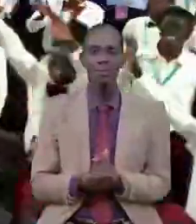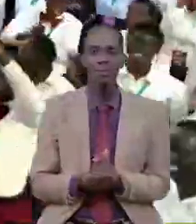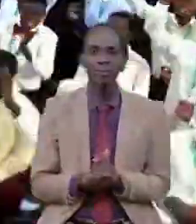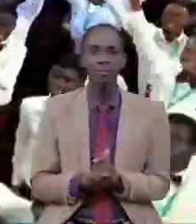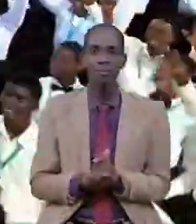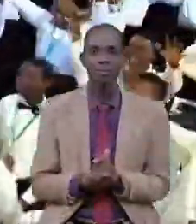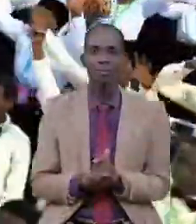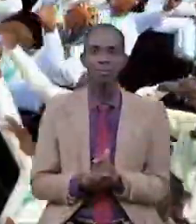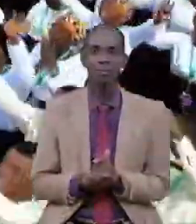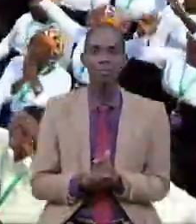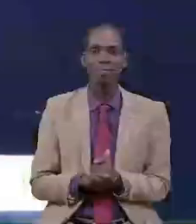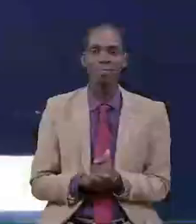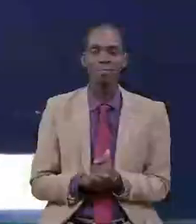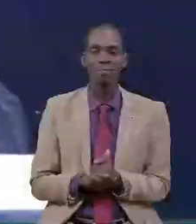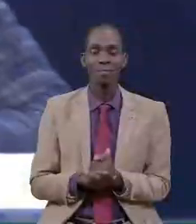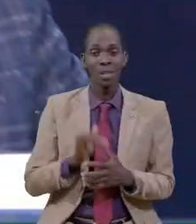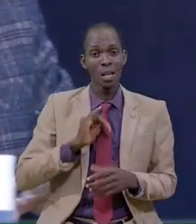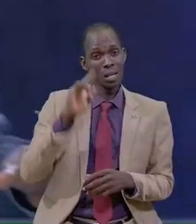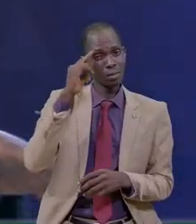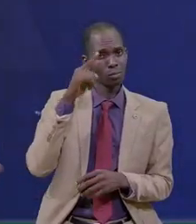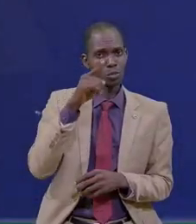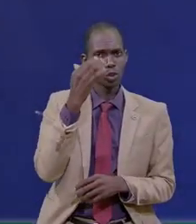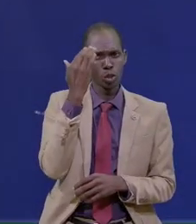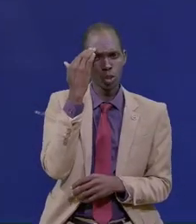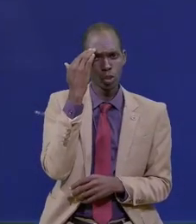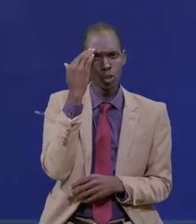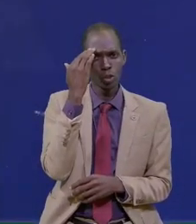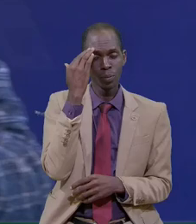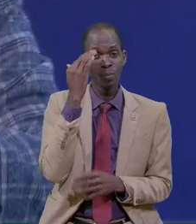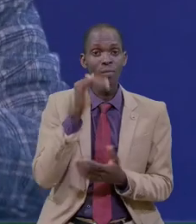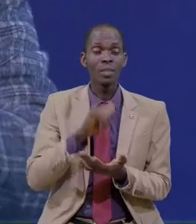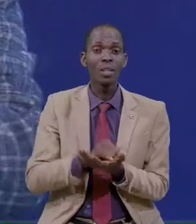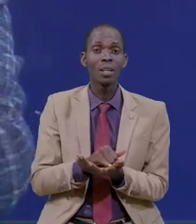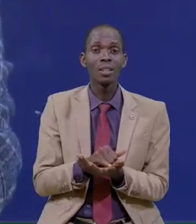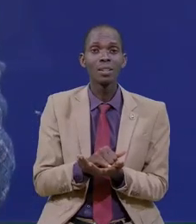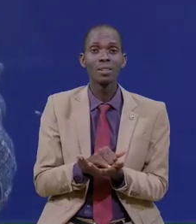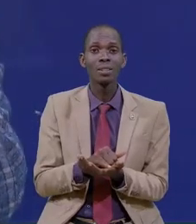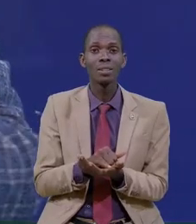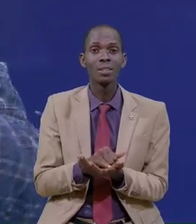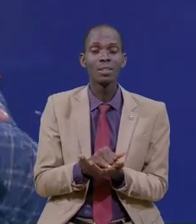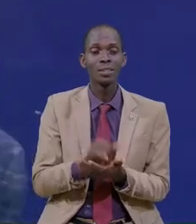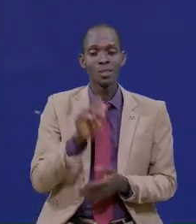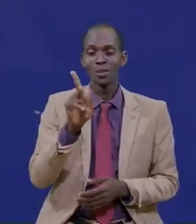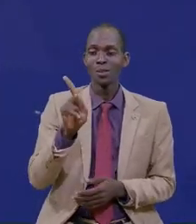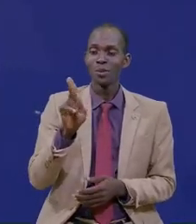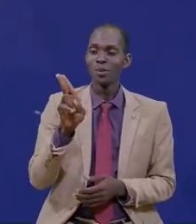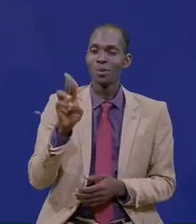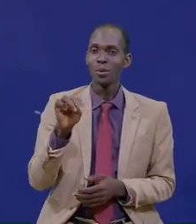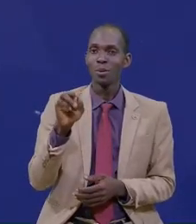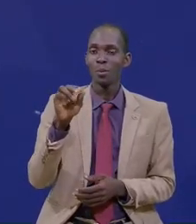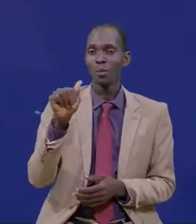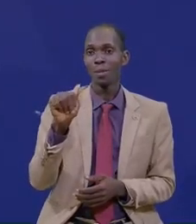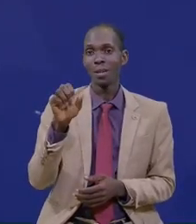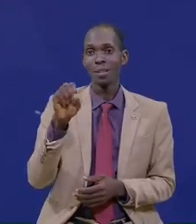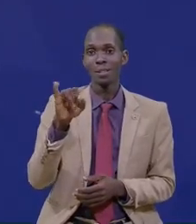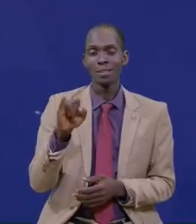name. I think you know that Kumasi, Accra,